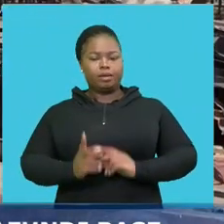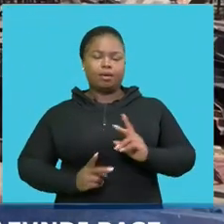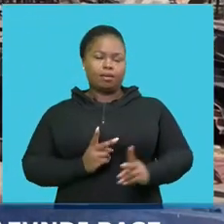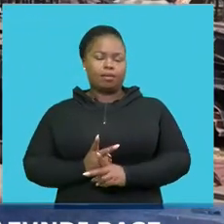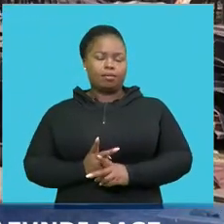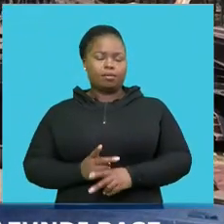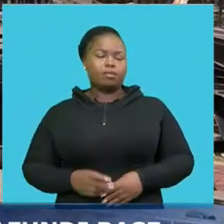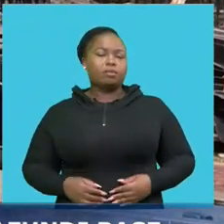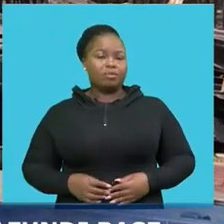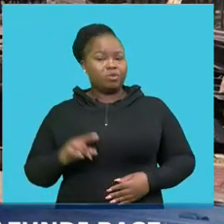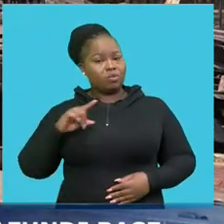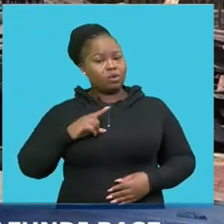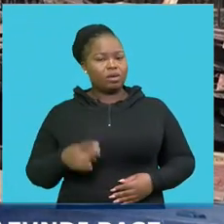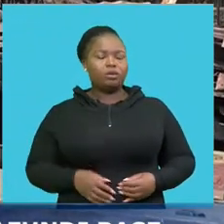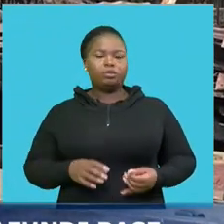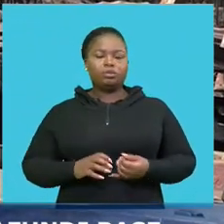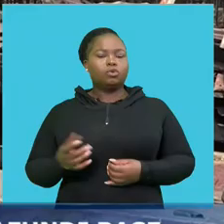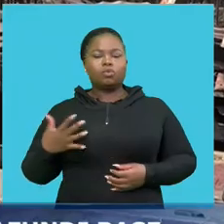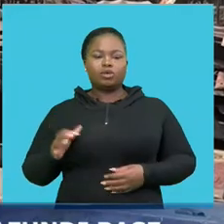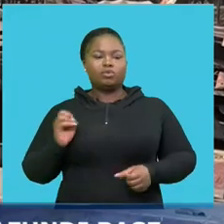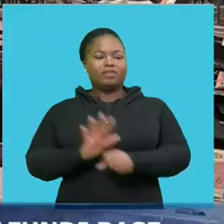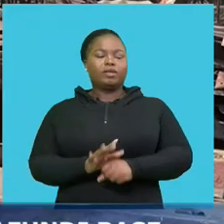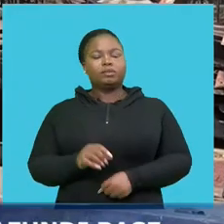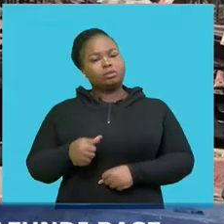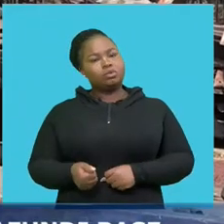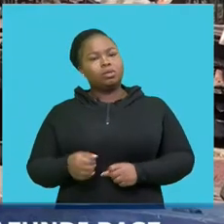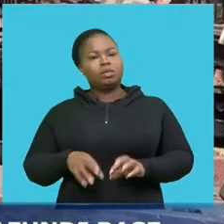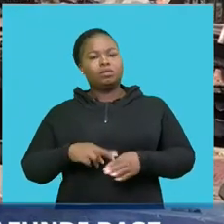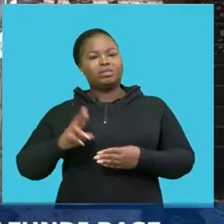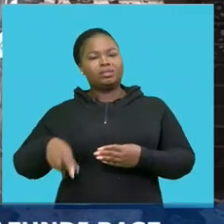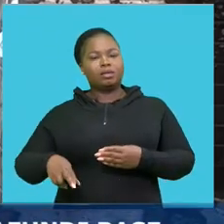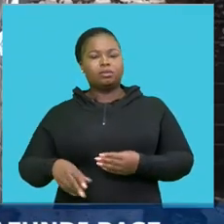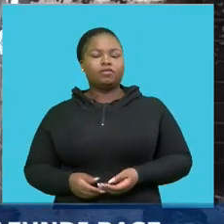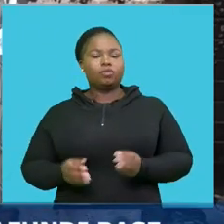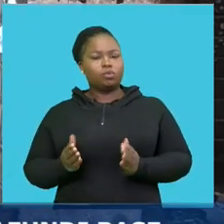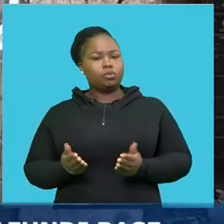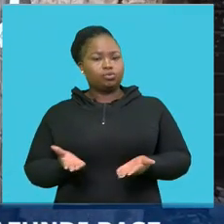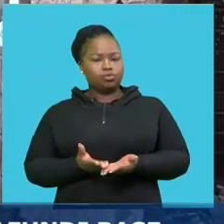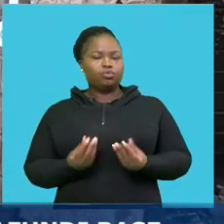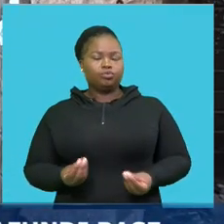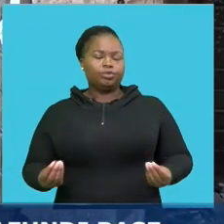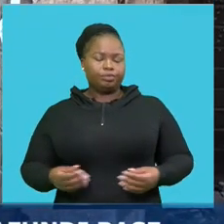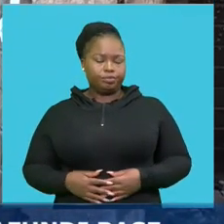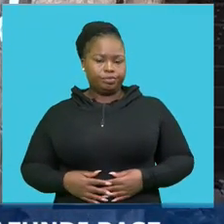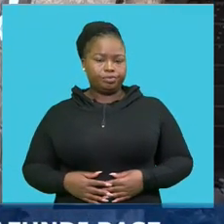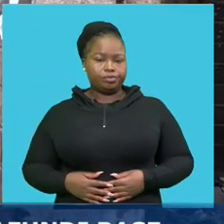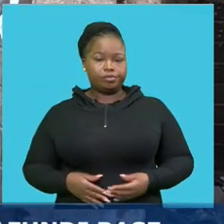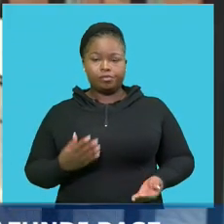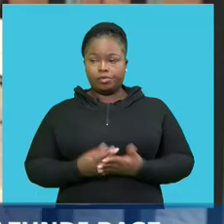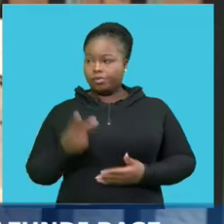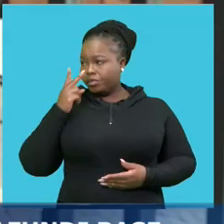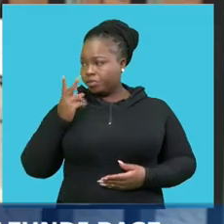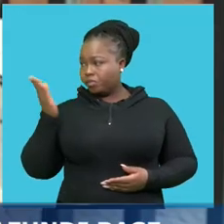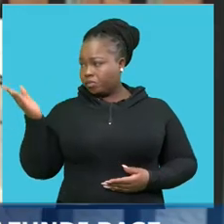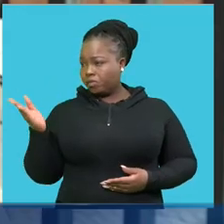ngenxa yomlilo ukuze ke ngeke kugcine sekuchaphakela kwimiphumela yesikole ngenxa yalesi sigameko. As you can see, the